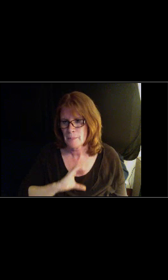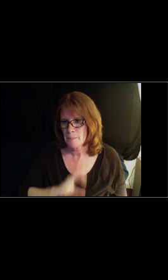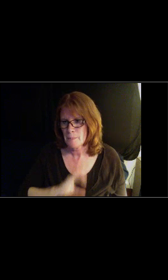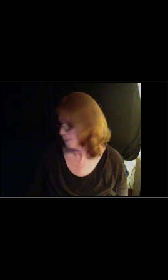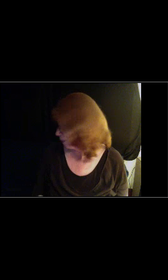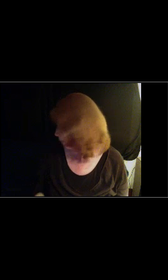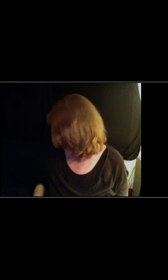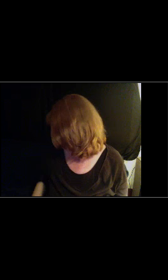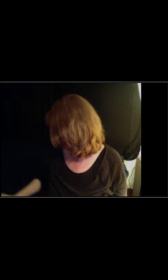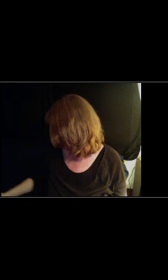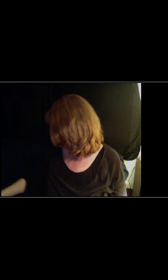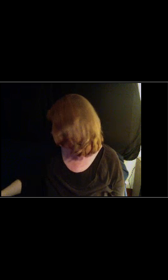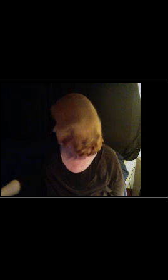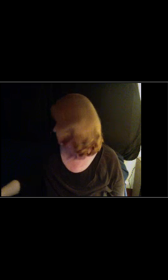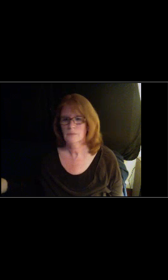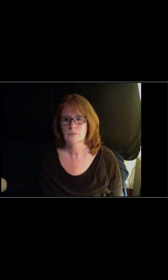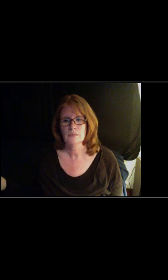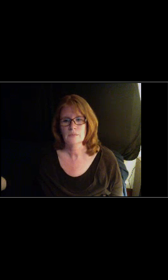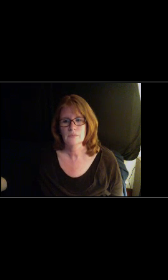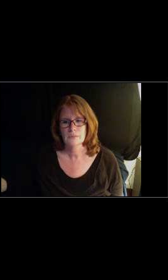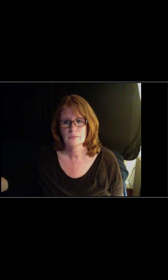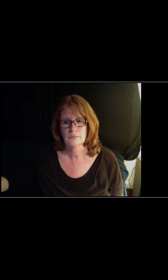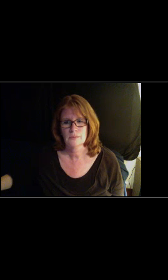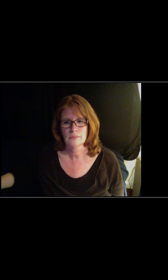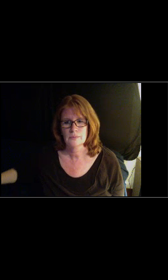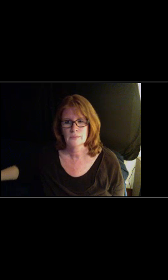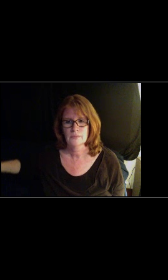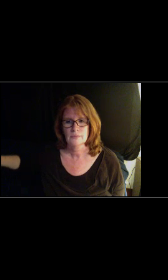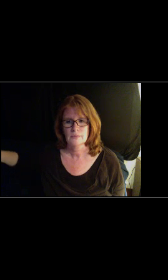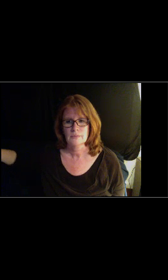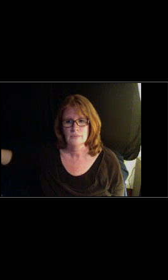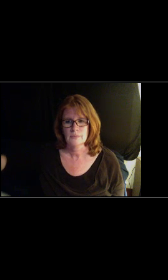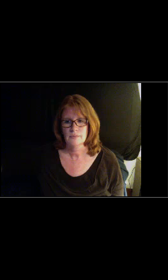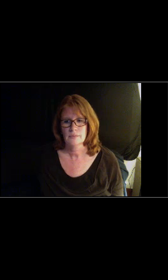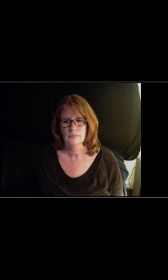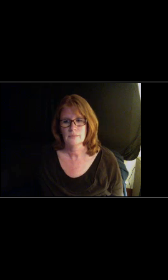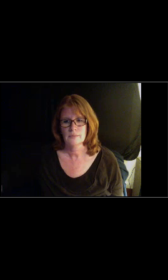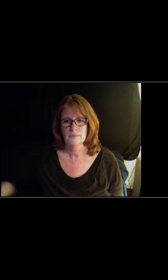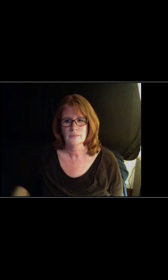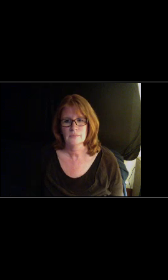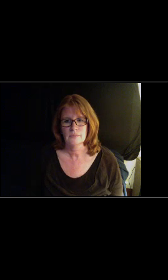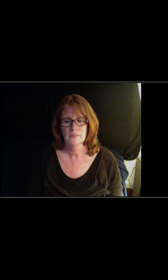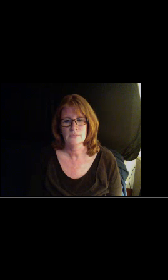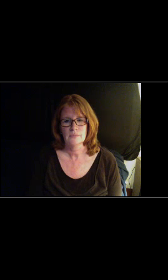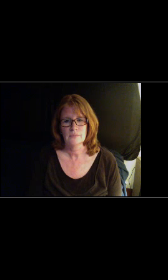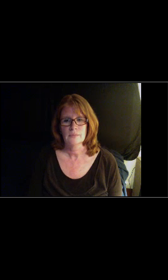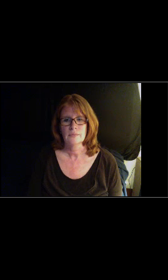And Maybe's report card, you'll see in just a moment, if we can go to the next click.